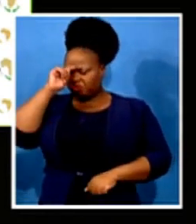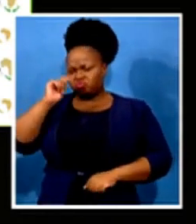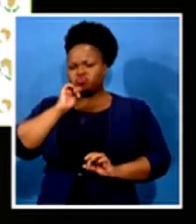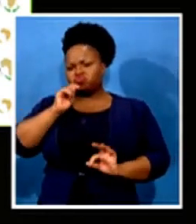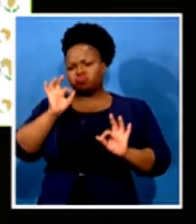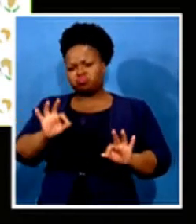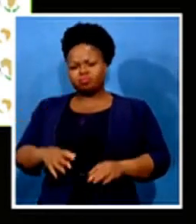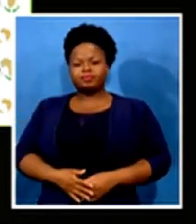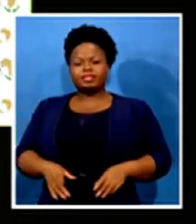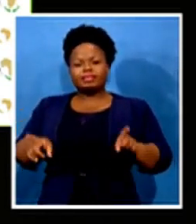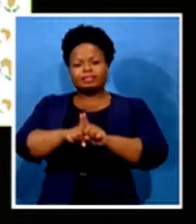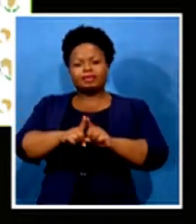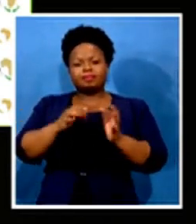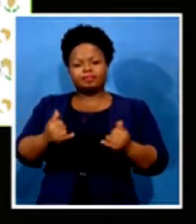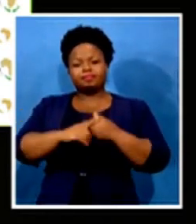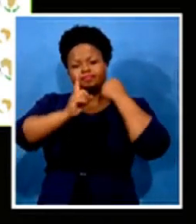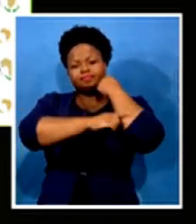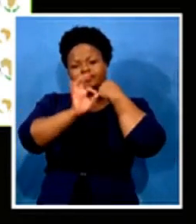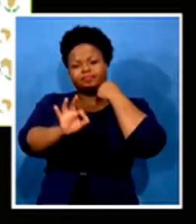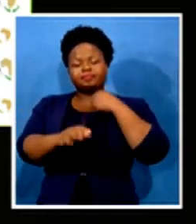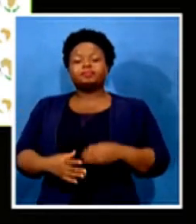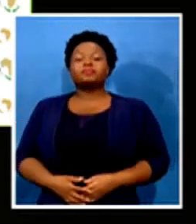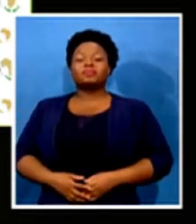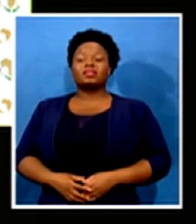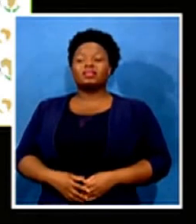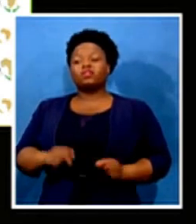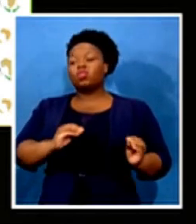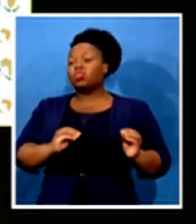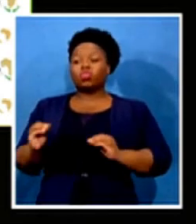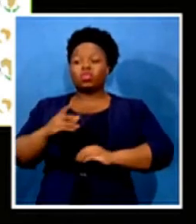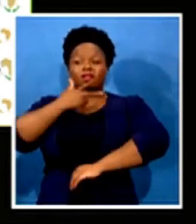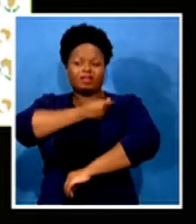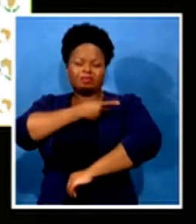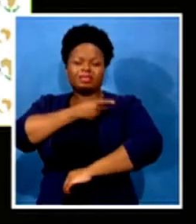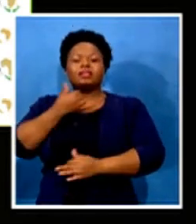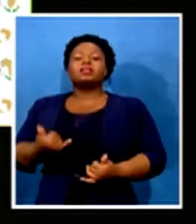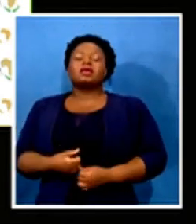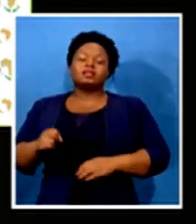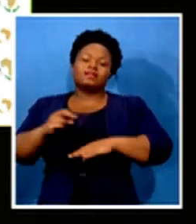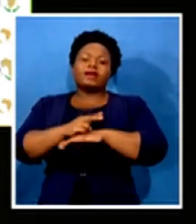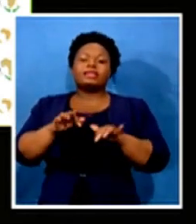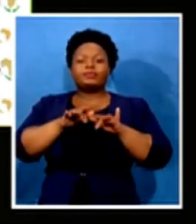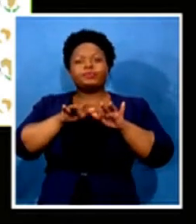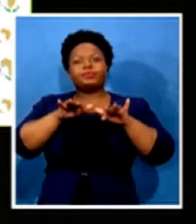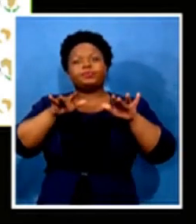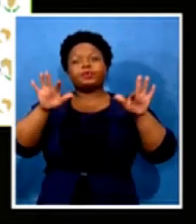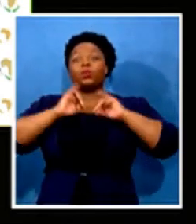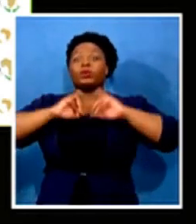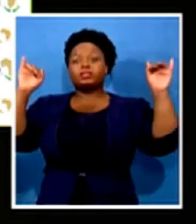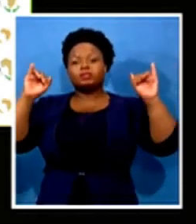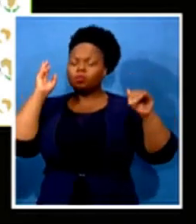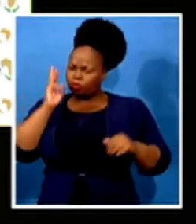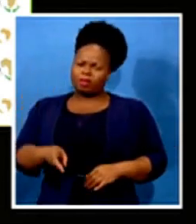not vaccinate quickly, then the virus becomes endemic on the continent. And it becomes extremely difficult to be managing